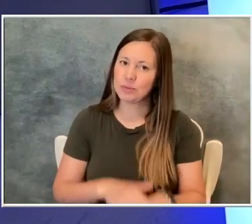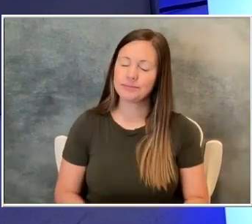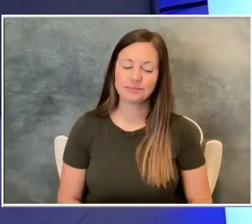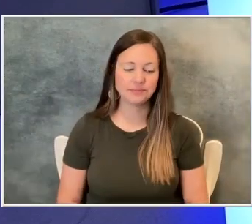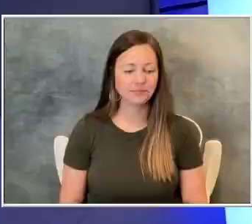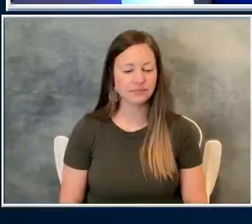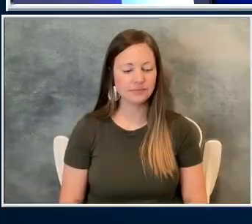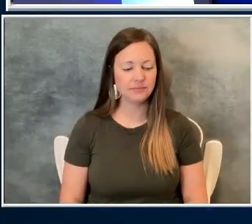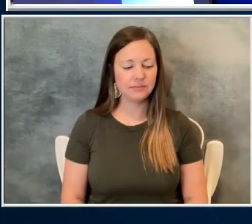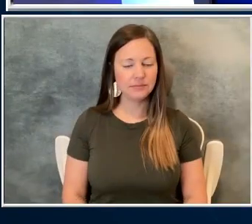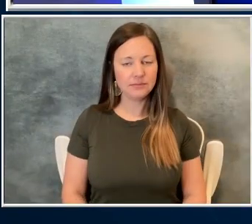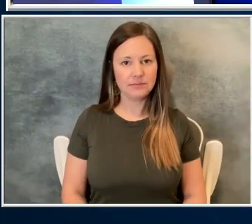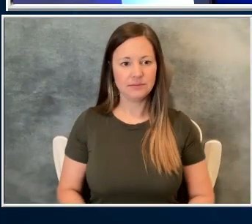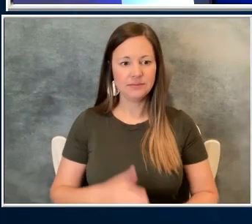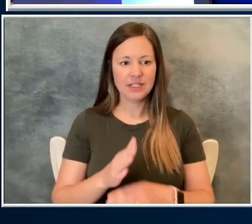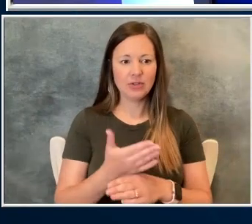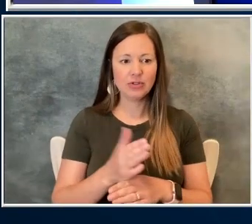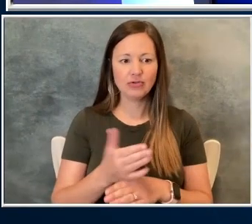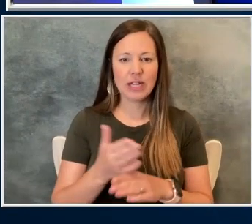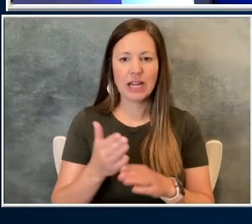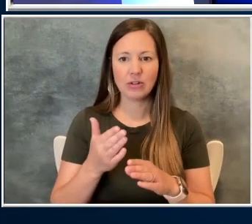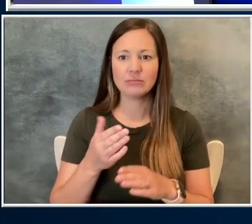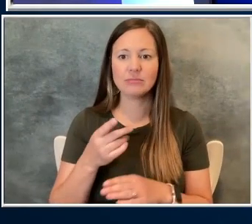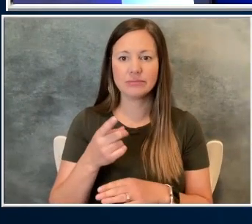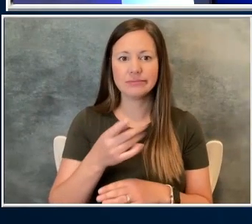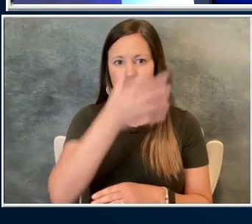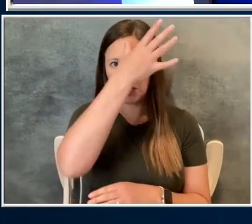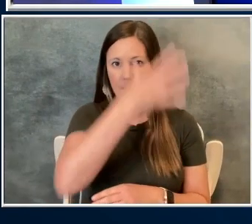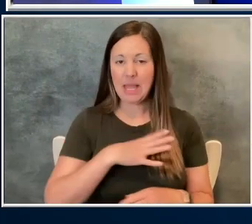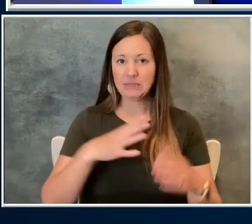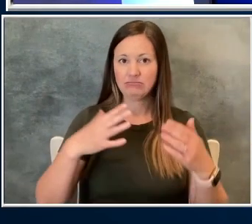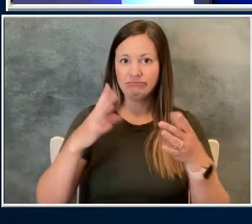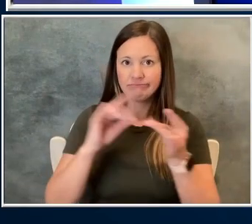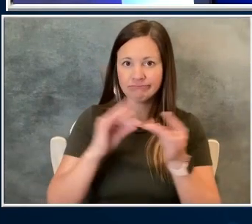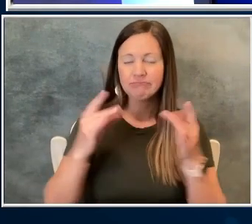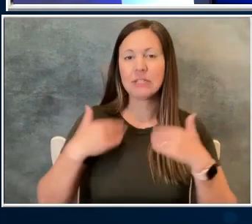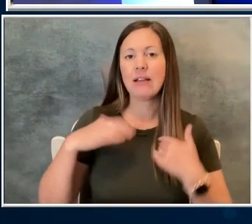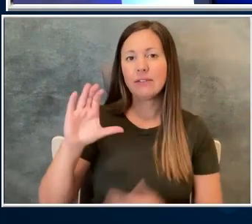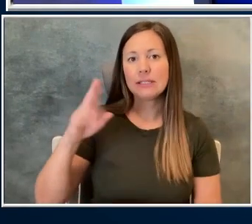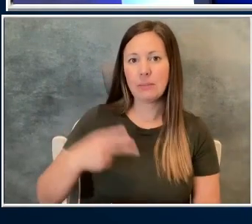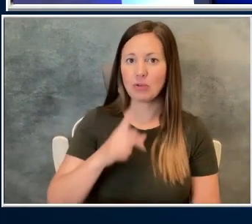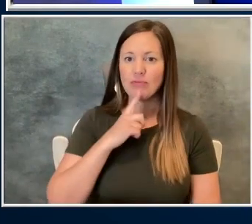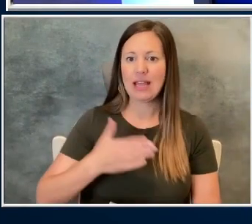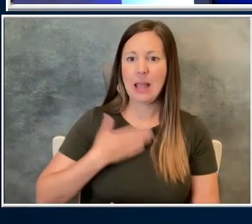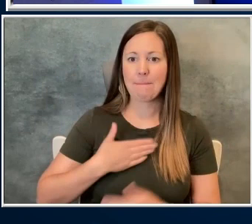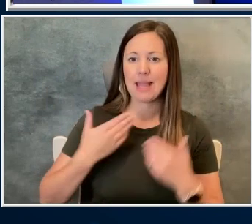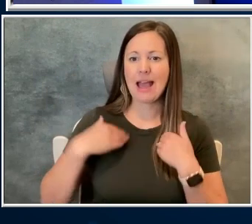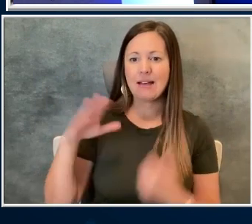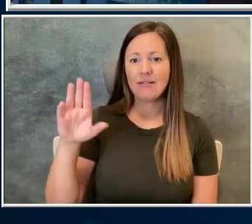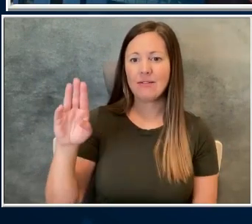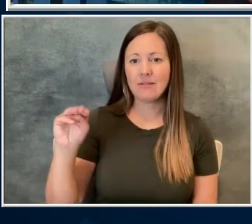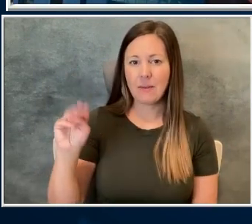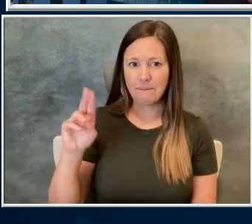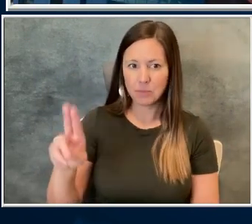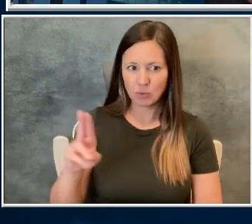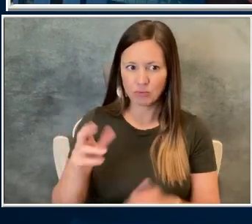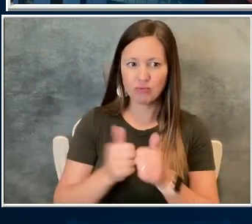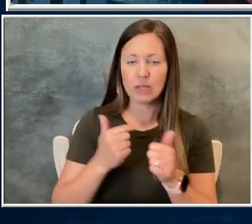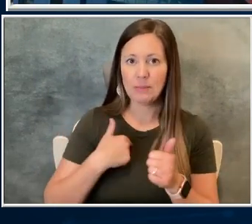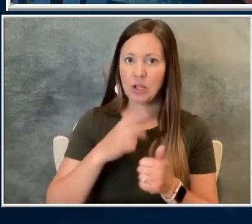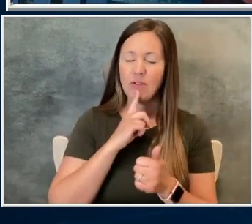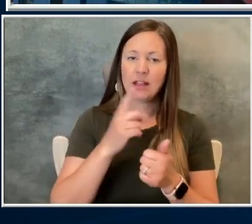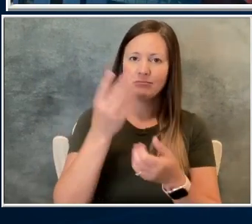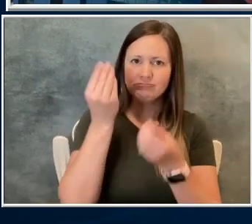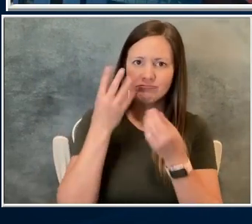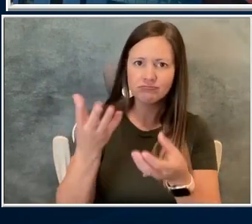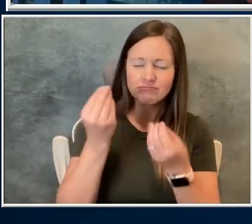Matt. Yen Liang says, I am a man with cerebral palsy, and I am so happy to have the Morning Medical Update with me, just bringing me information, and just says that